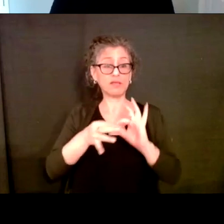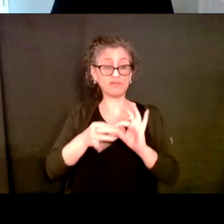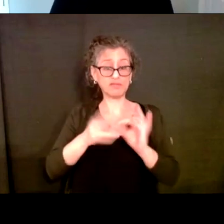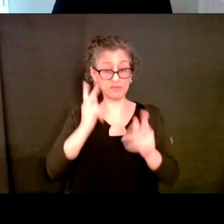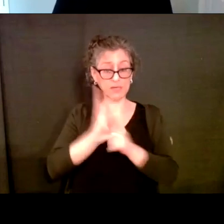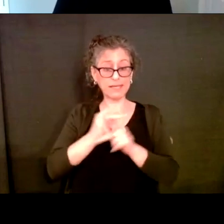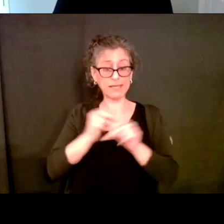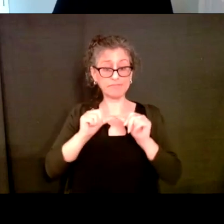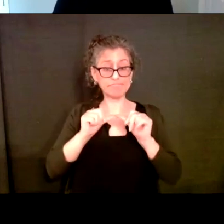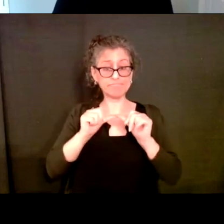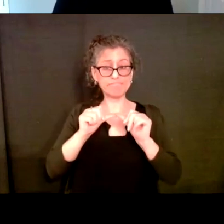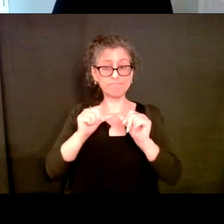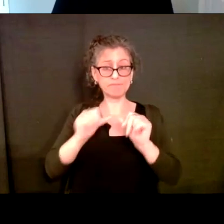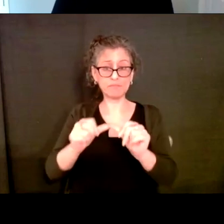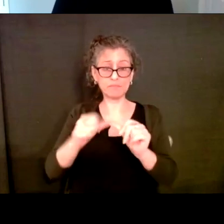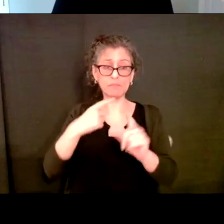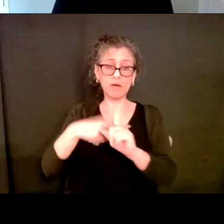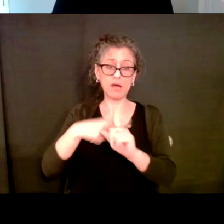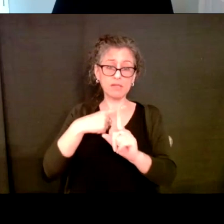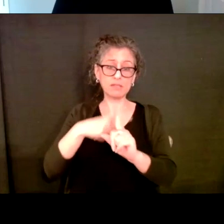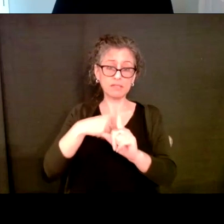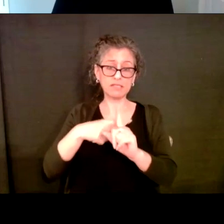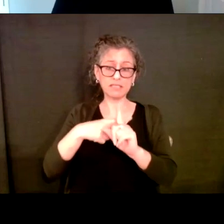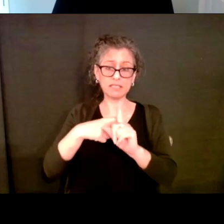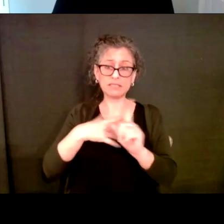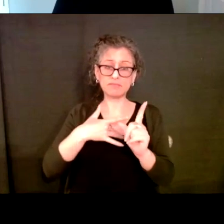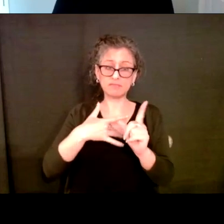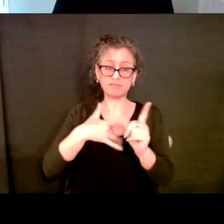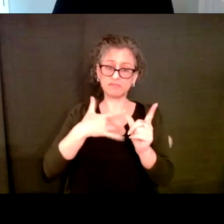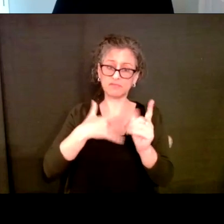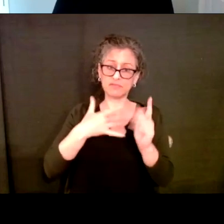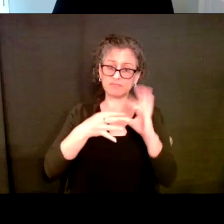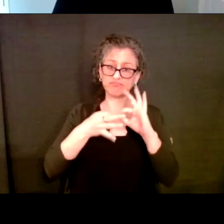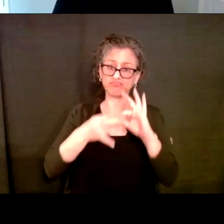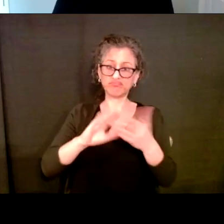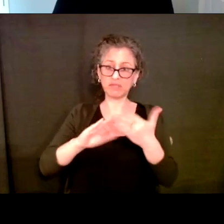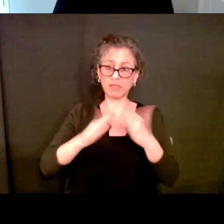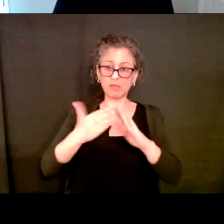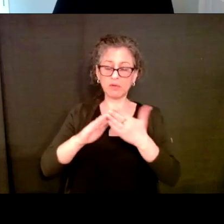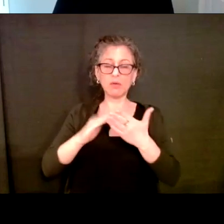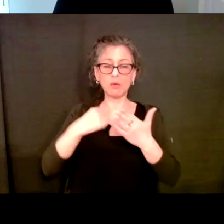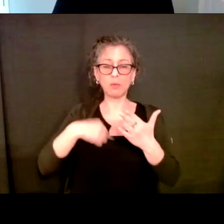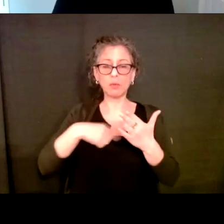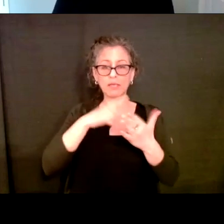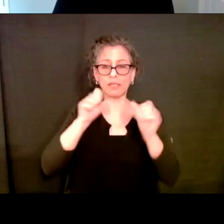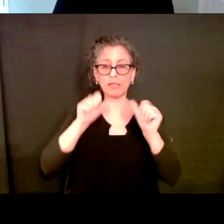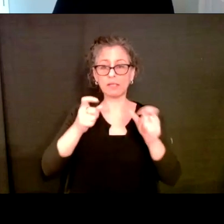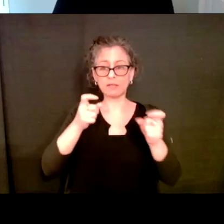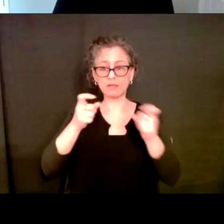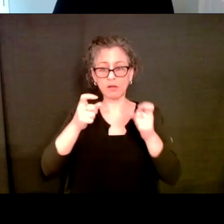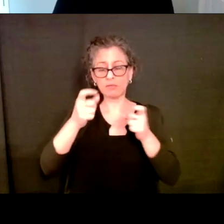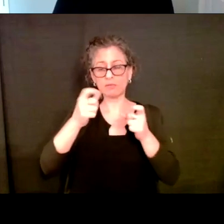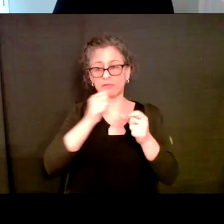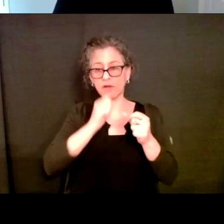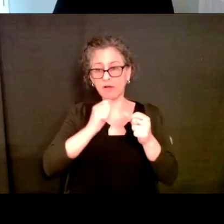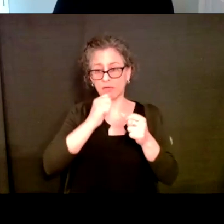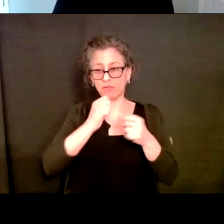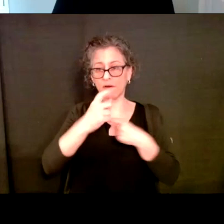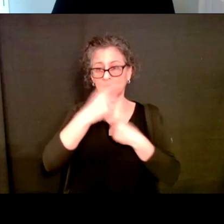good relationships, when we have that sense of community, we're generally better with trauma. We are more